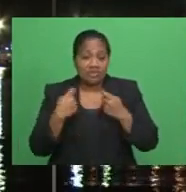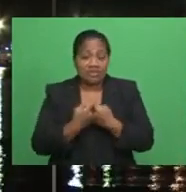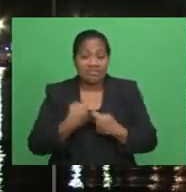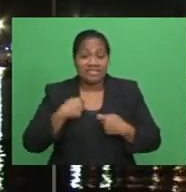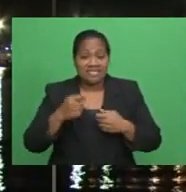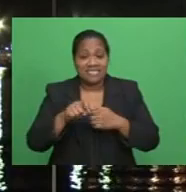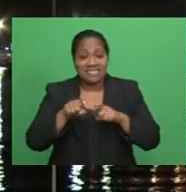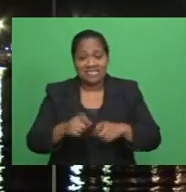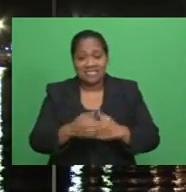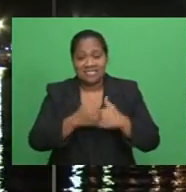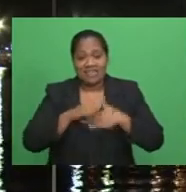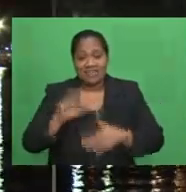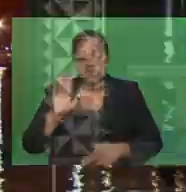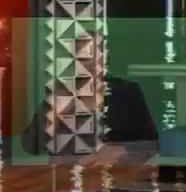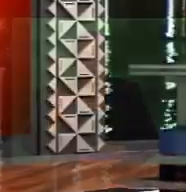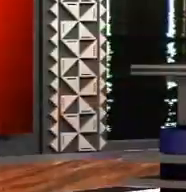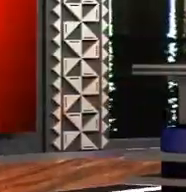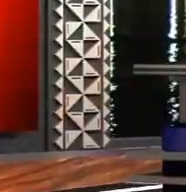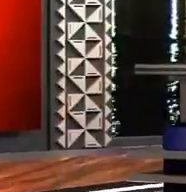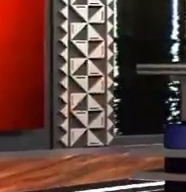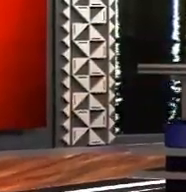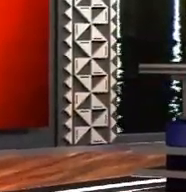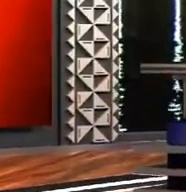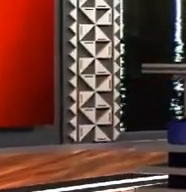safe. Bye for now.